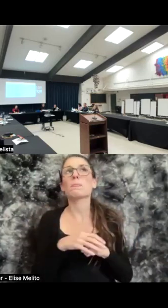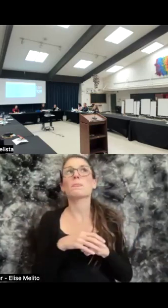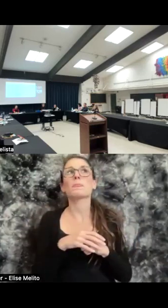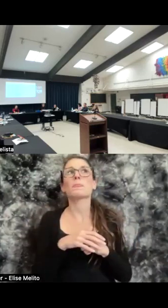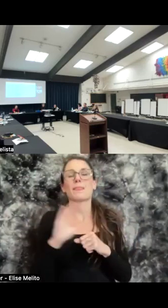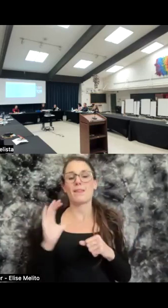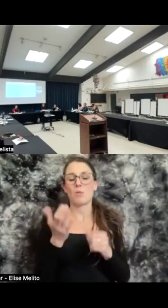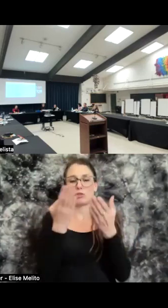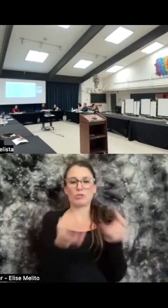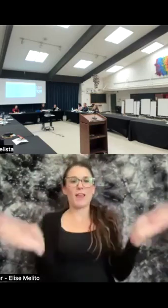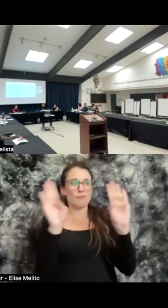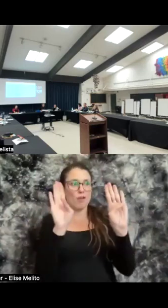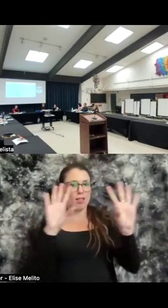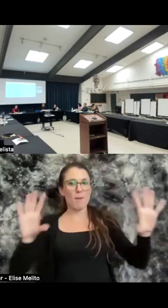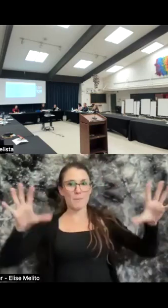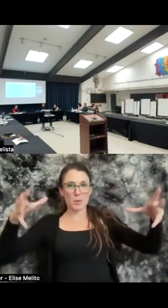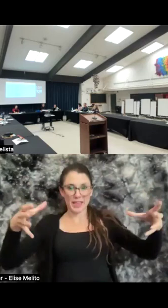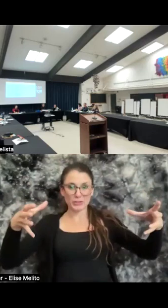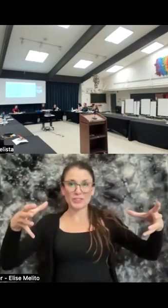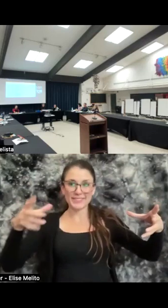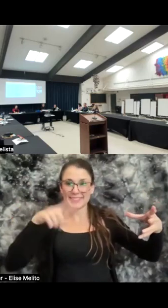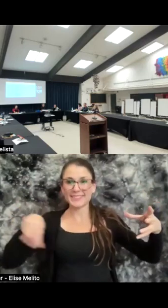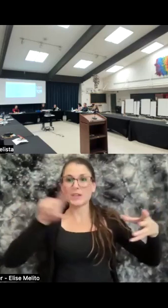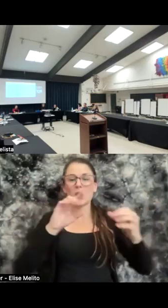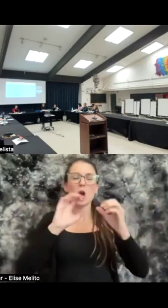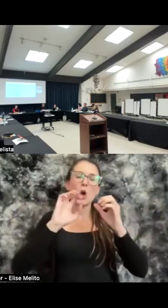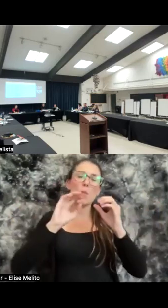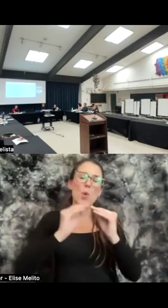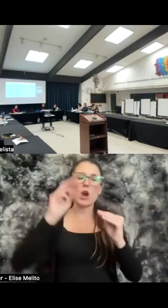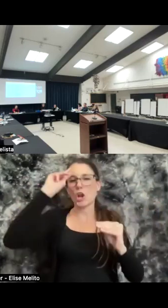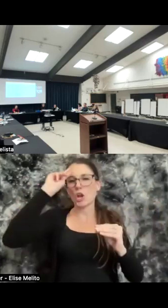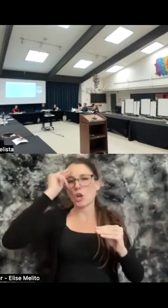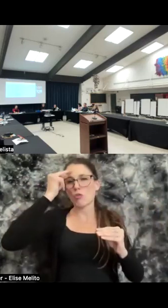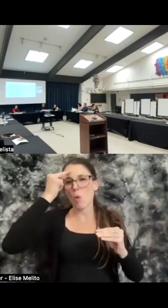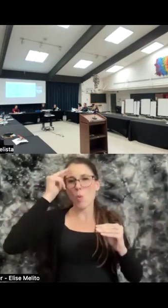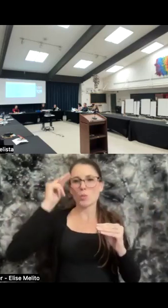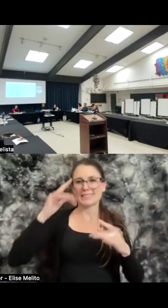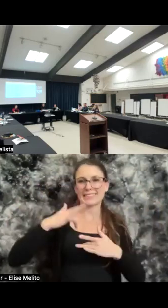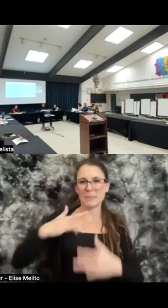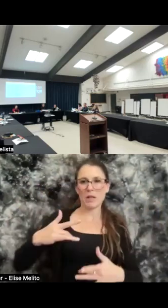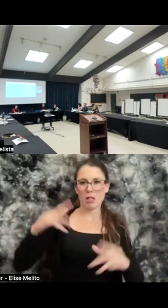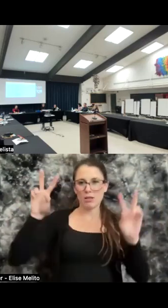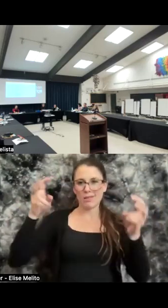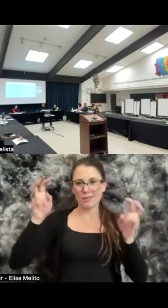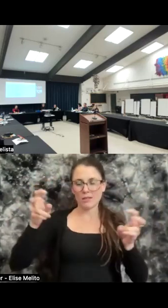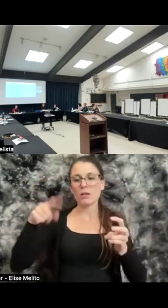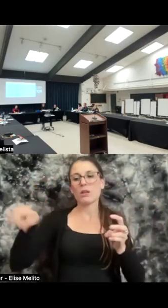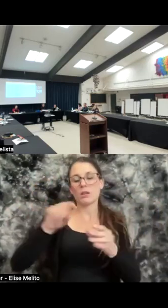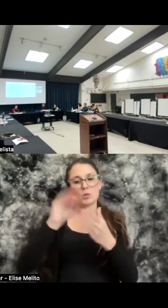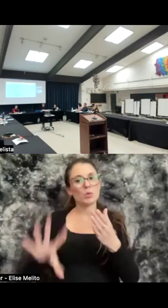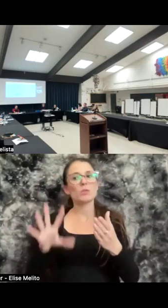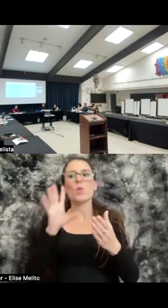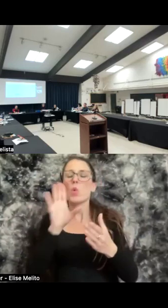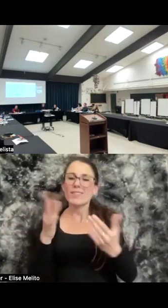general population that are more neurotypical students, even they will